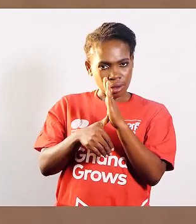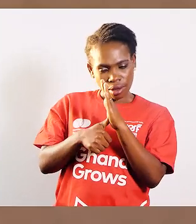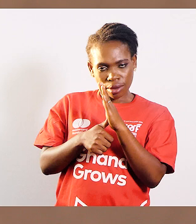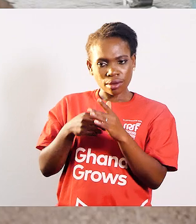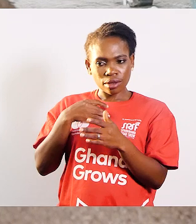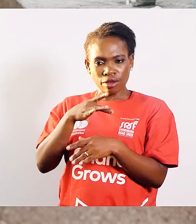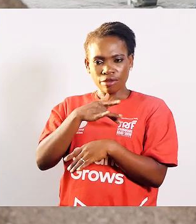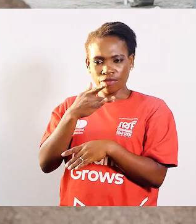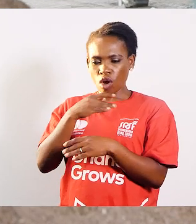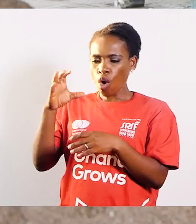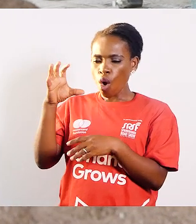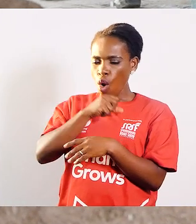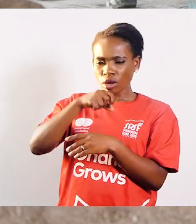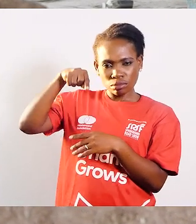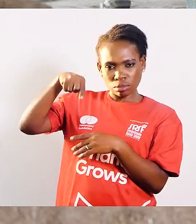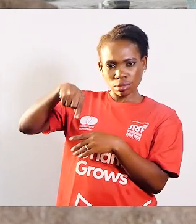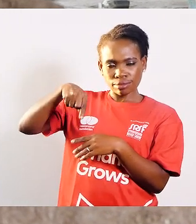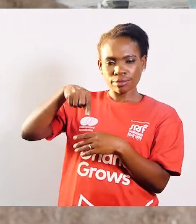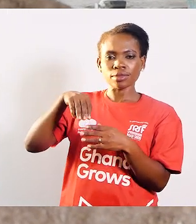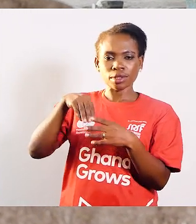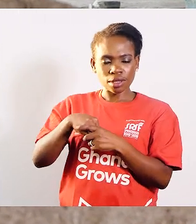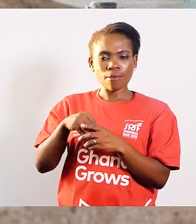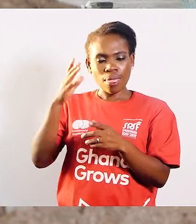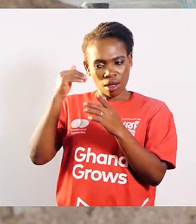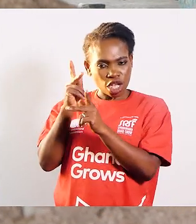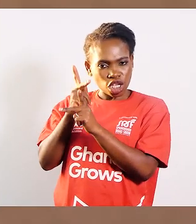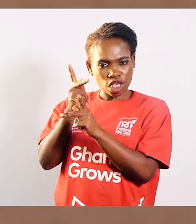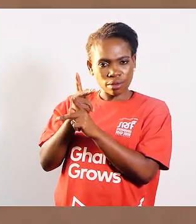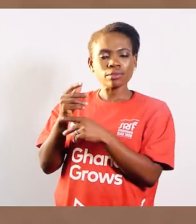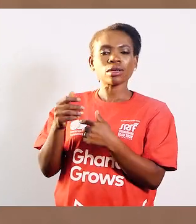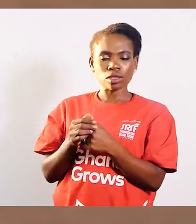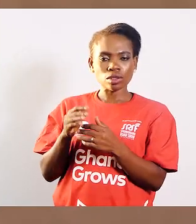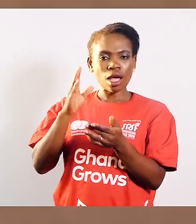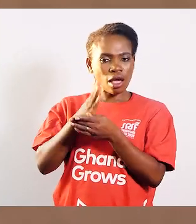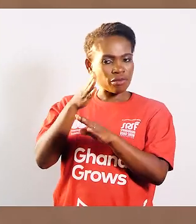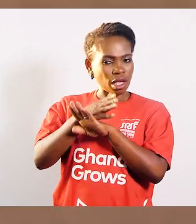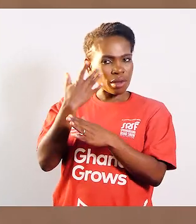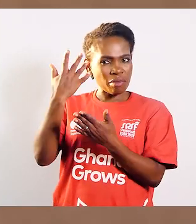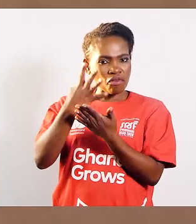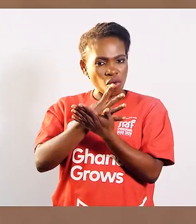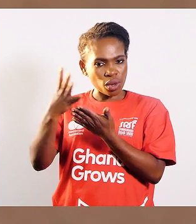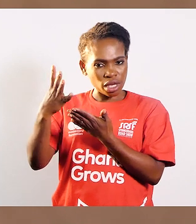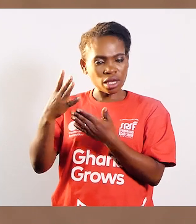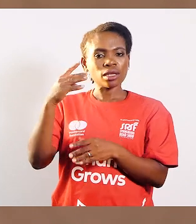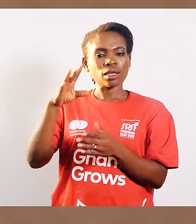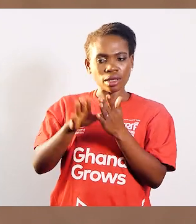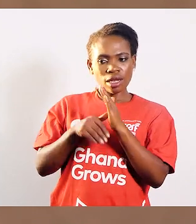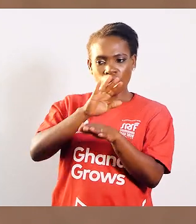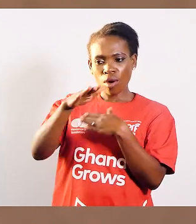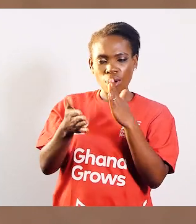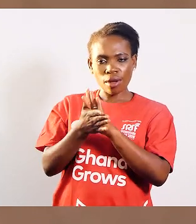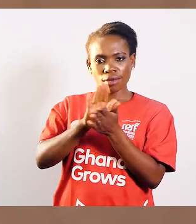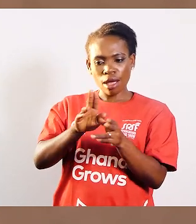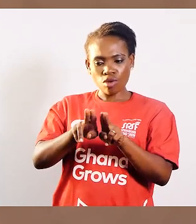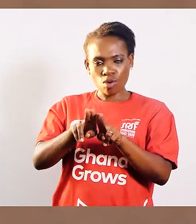inside. Okay. That's through the process, yes. All right. So by the 4th week, everything becomes normal. The temperature becomes normal for you to be able